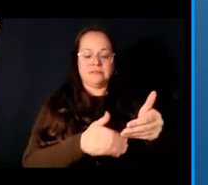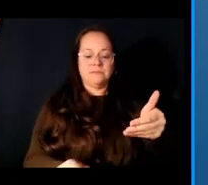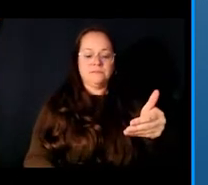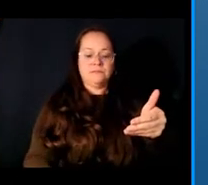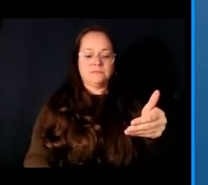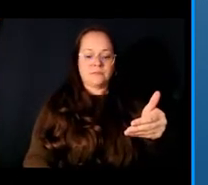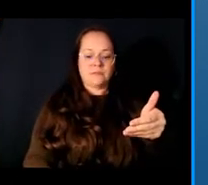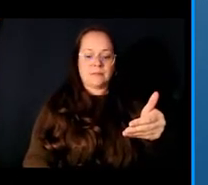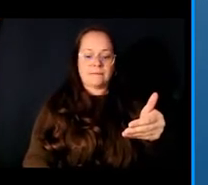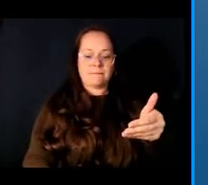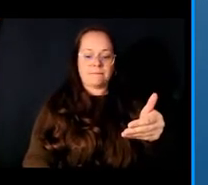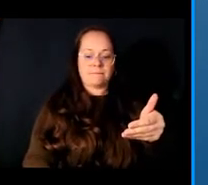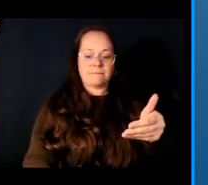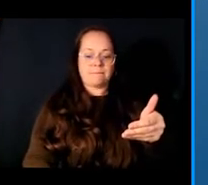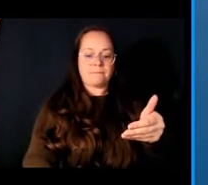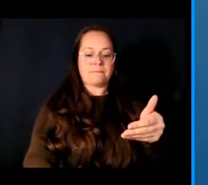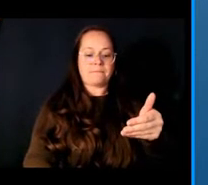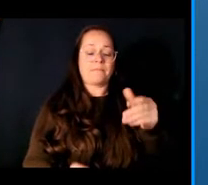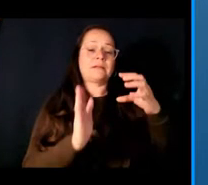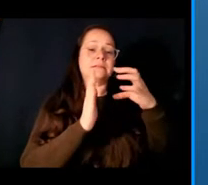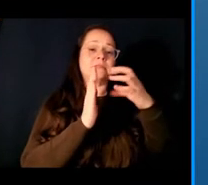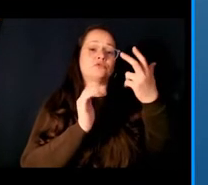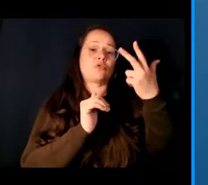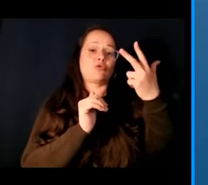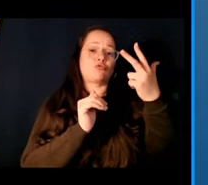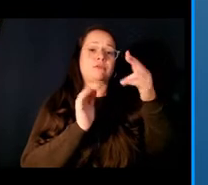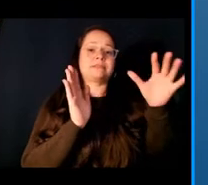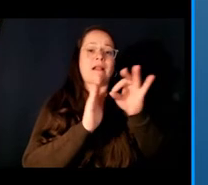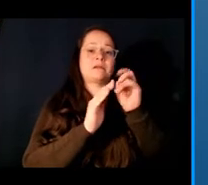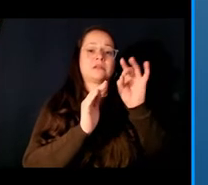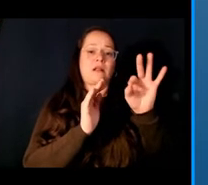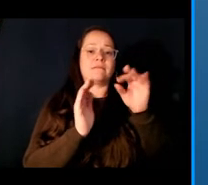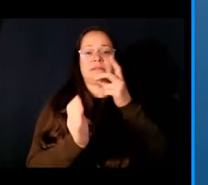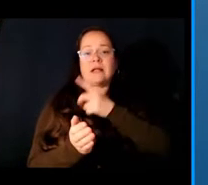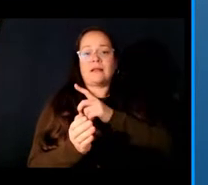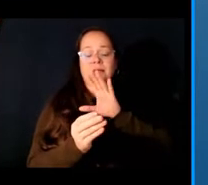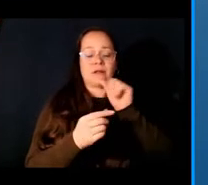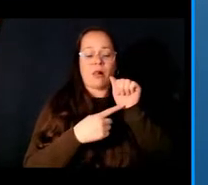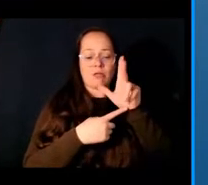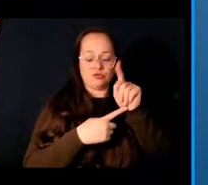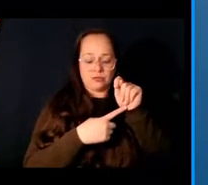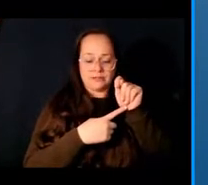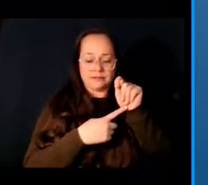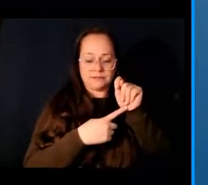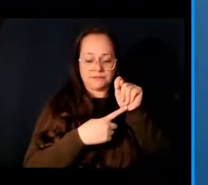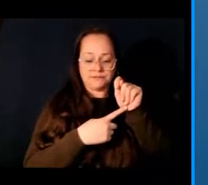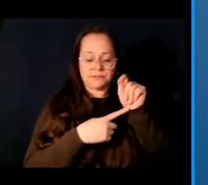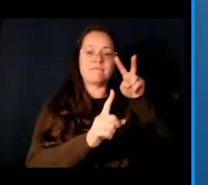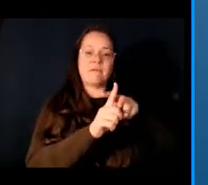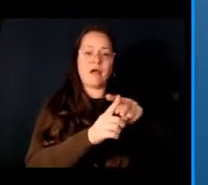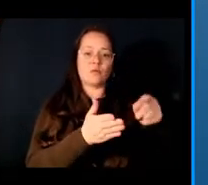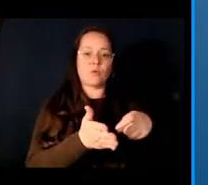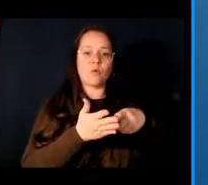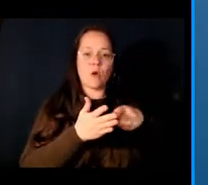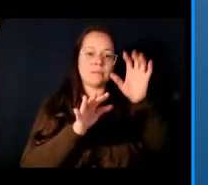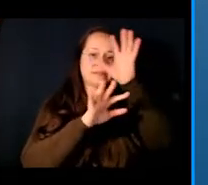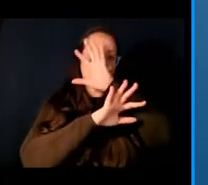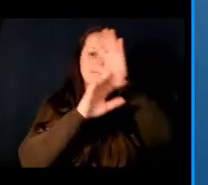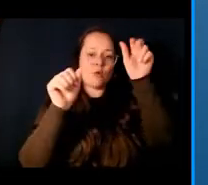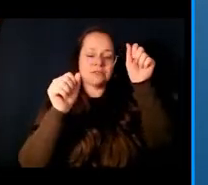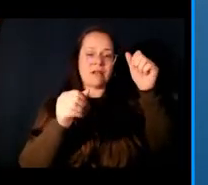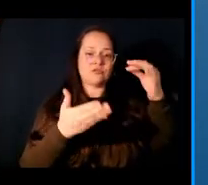Section 3 deals with the selection of delegates and alternates it walks us through the state's private review